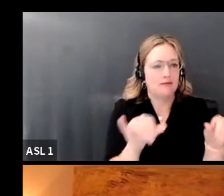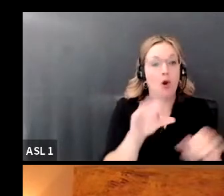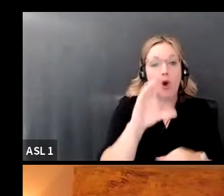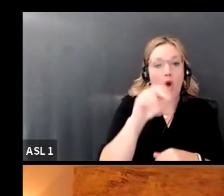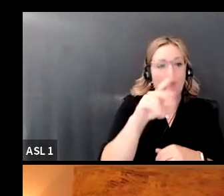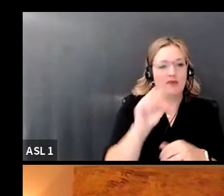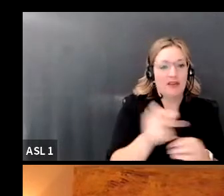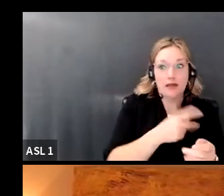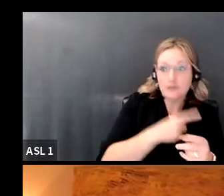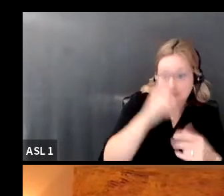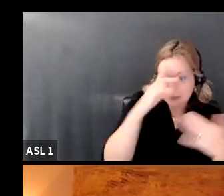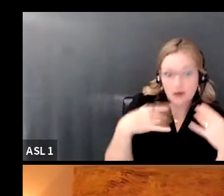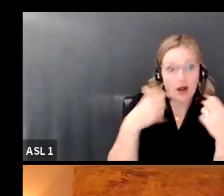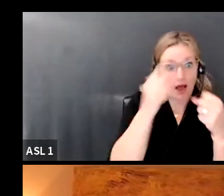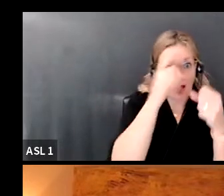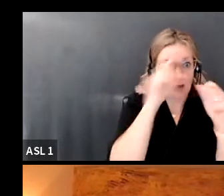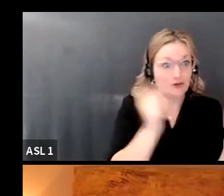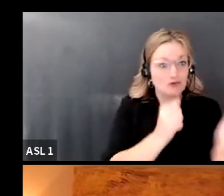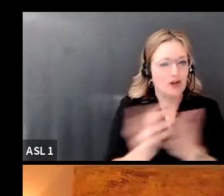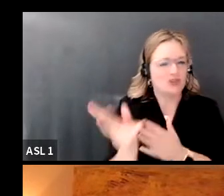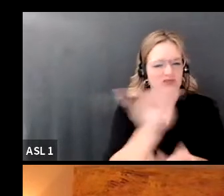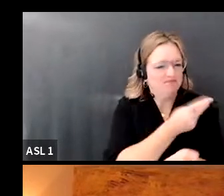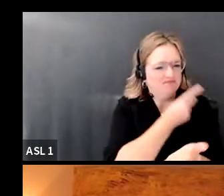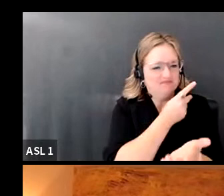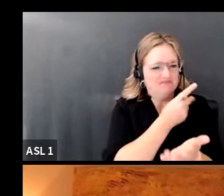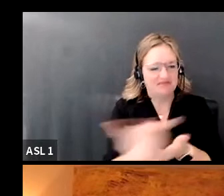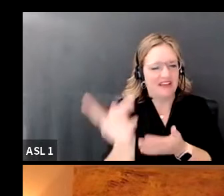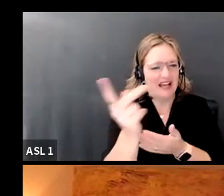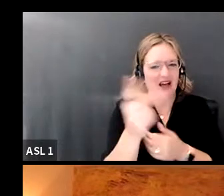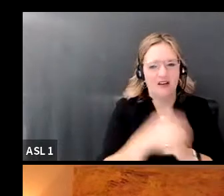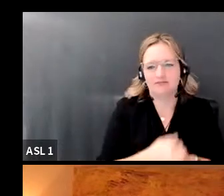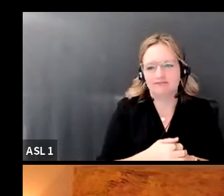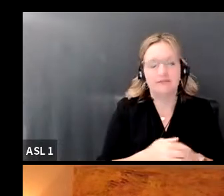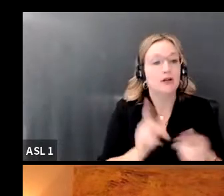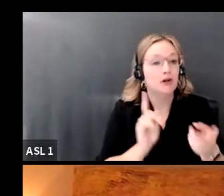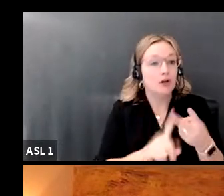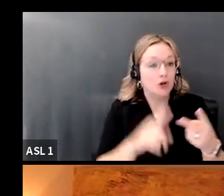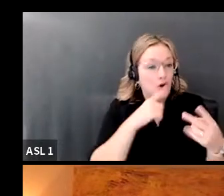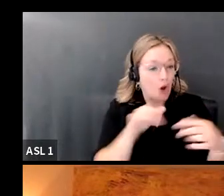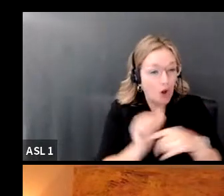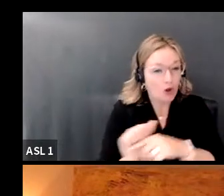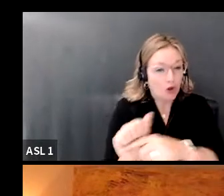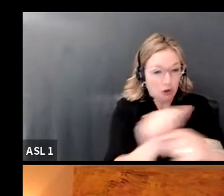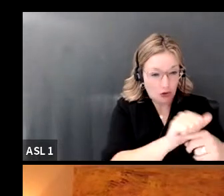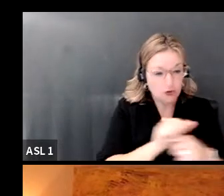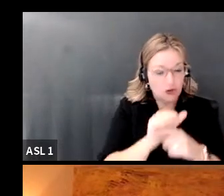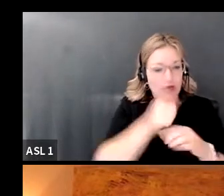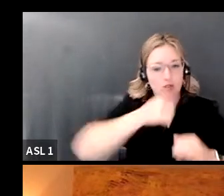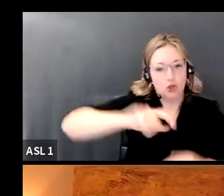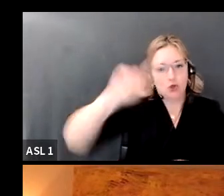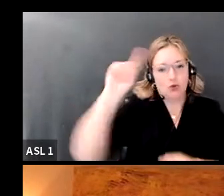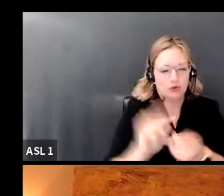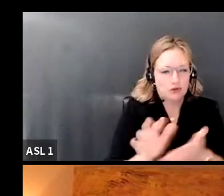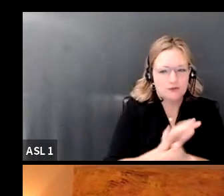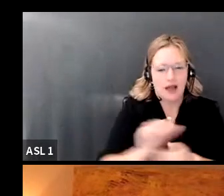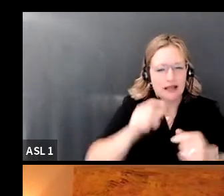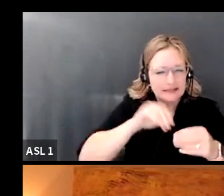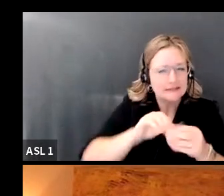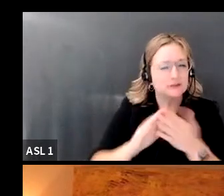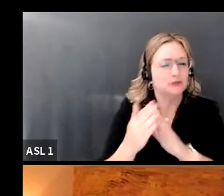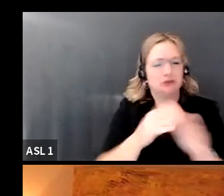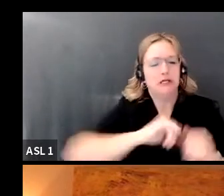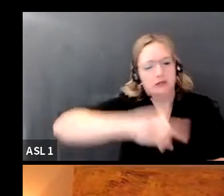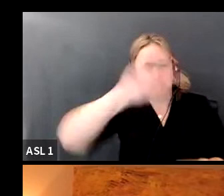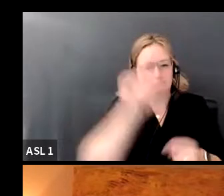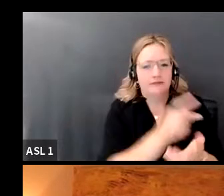strategy despite asking 1.5 million dollars they failed to train their officers to de-escalate uh situations and continue